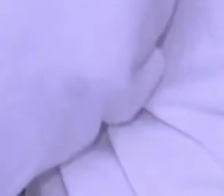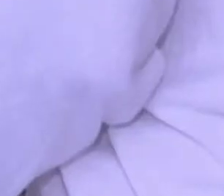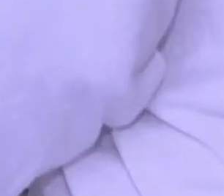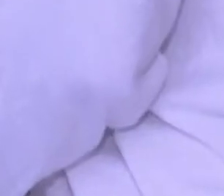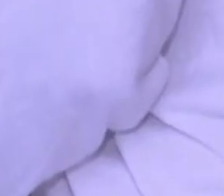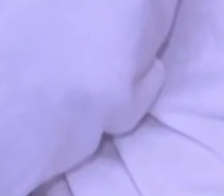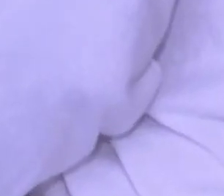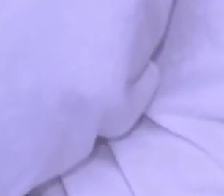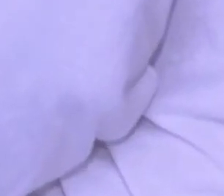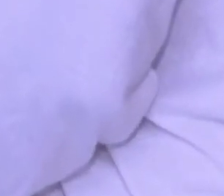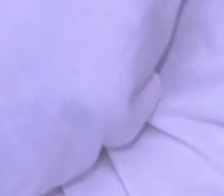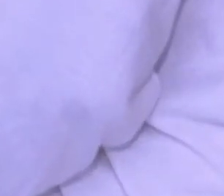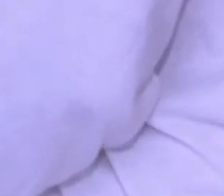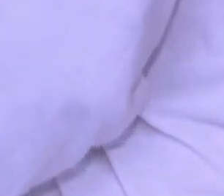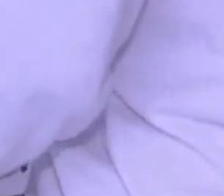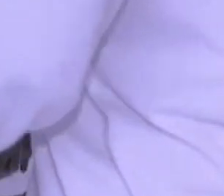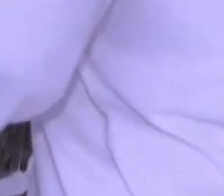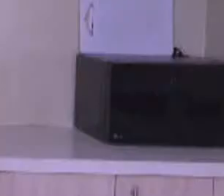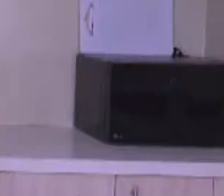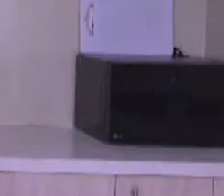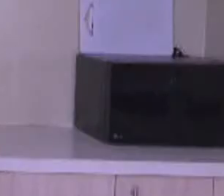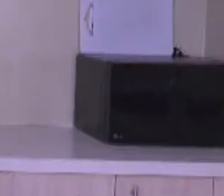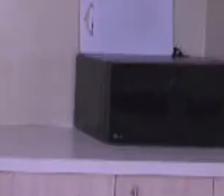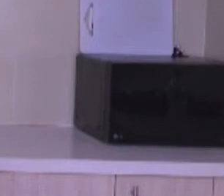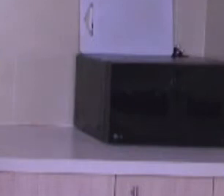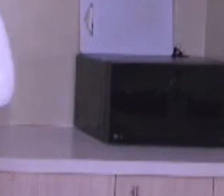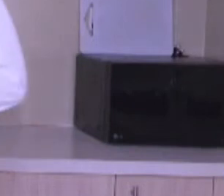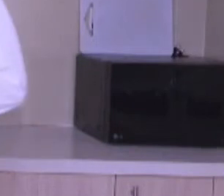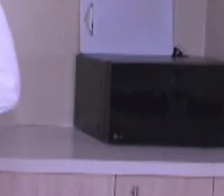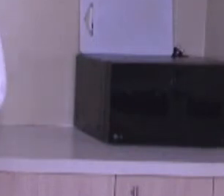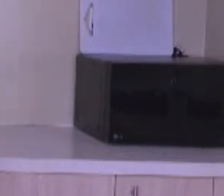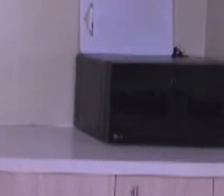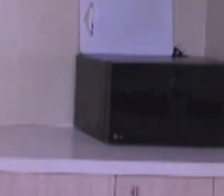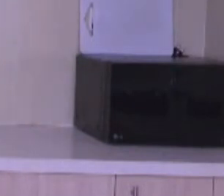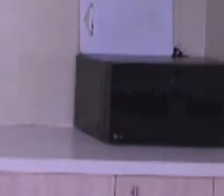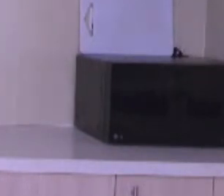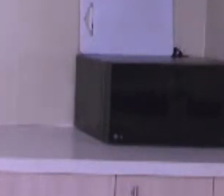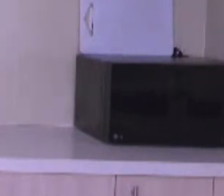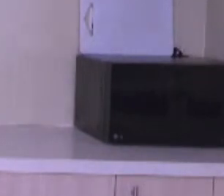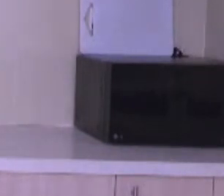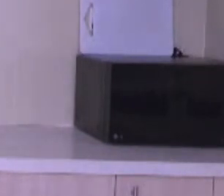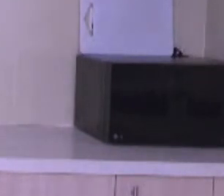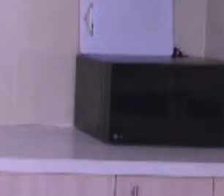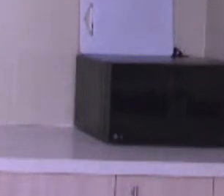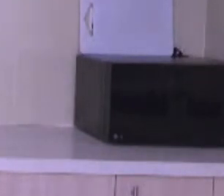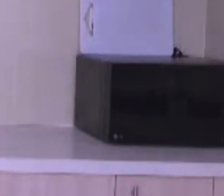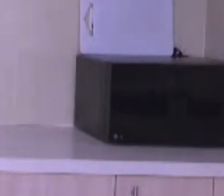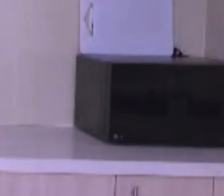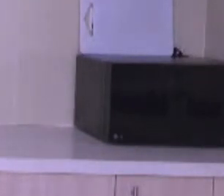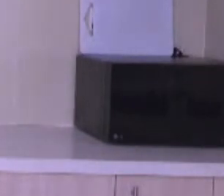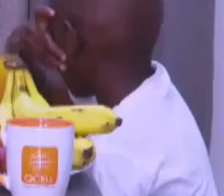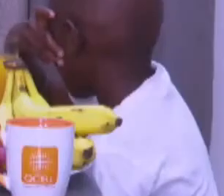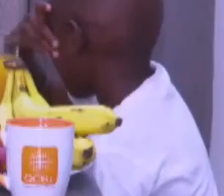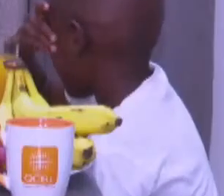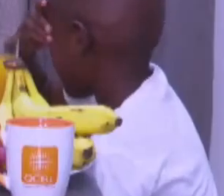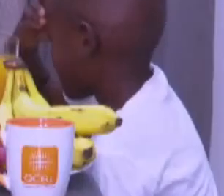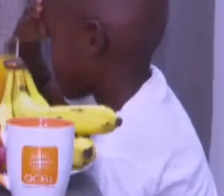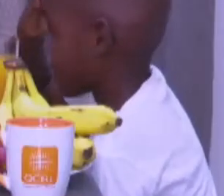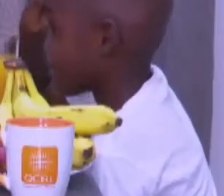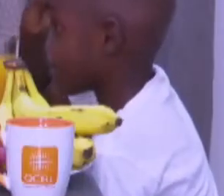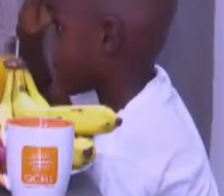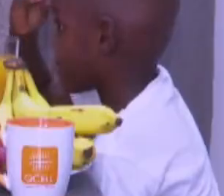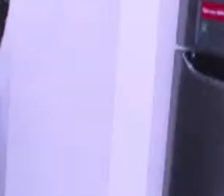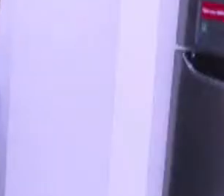and my technology is the answer. I am the happiness in your life. I keep you connected, and